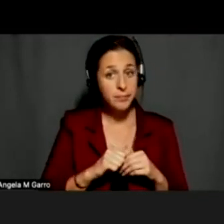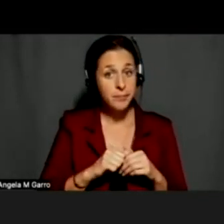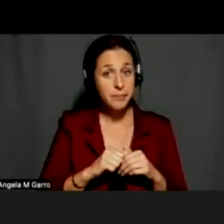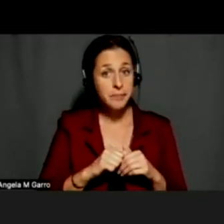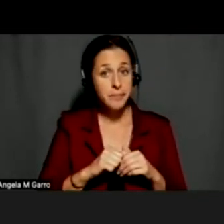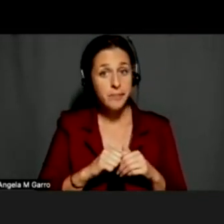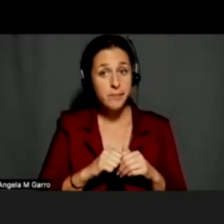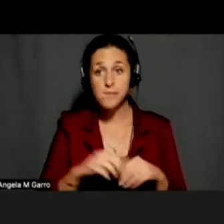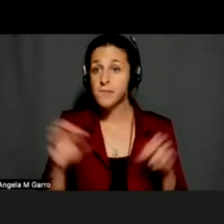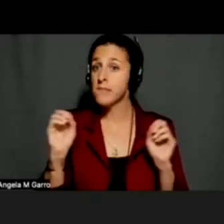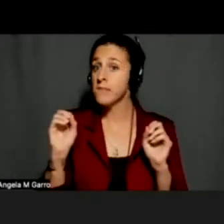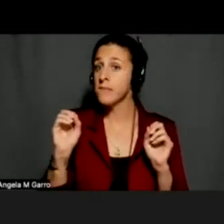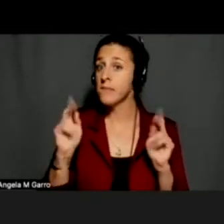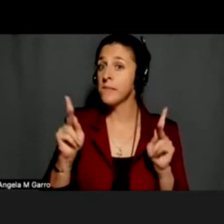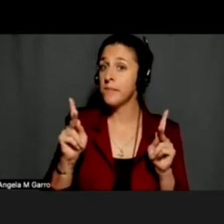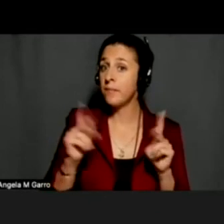else? Okay.